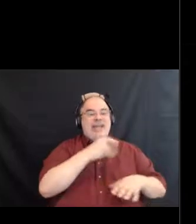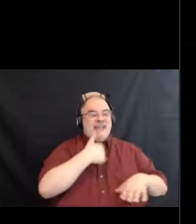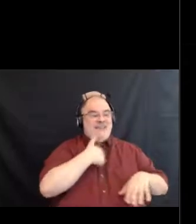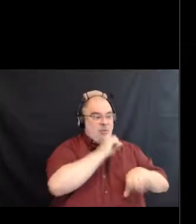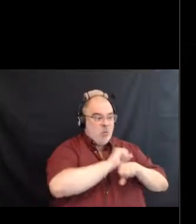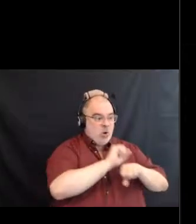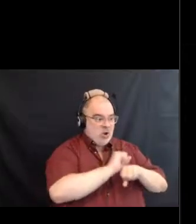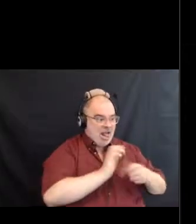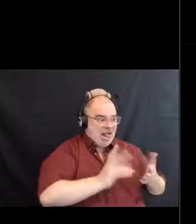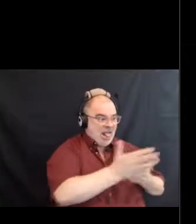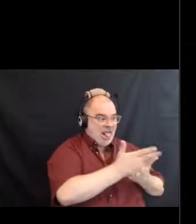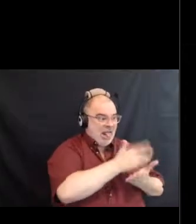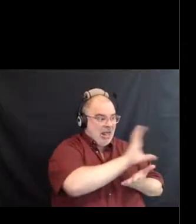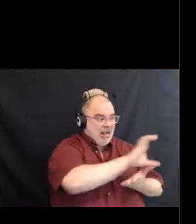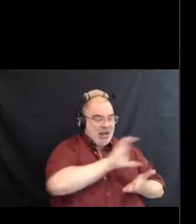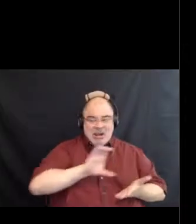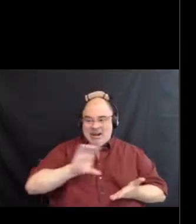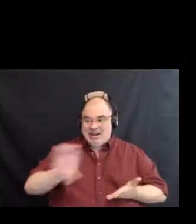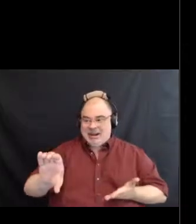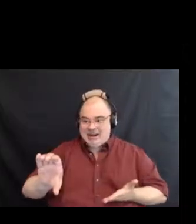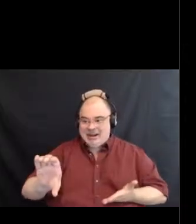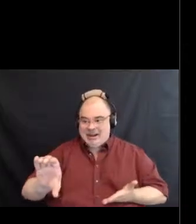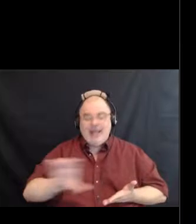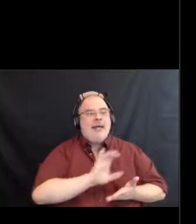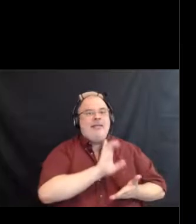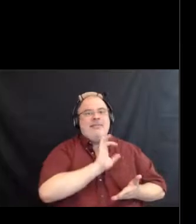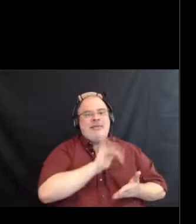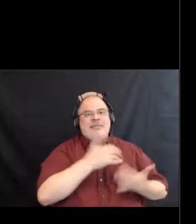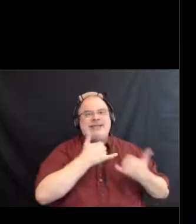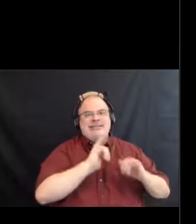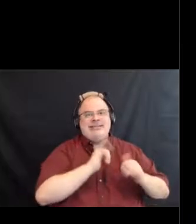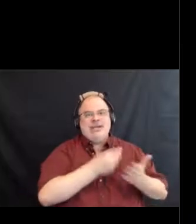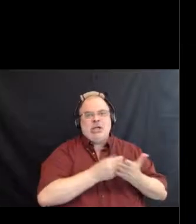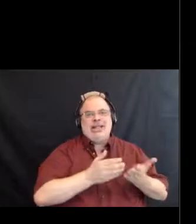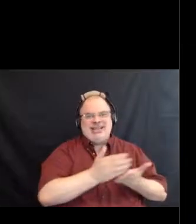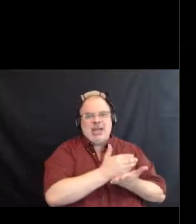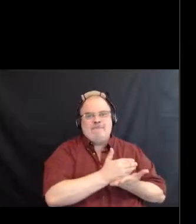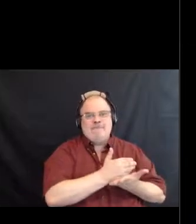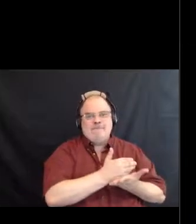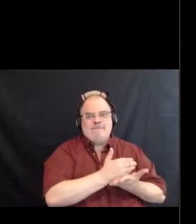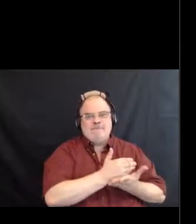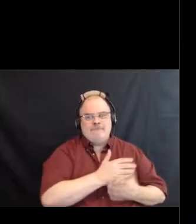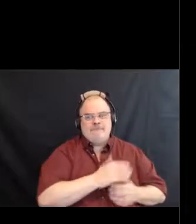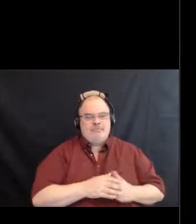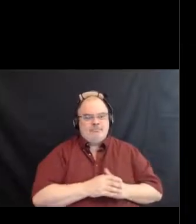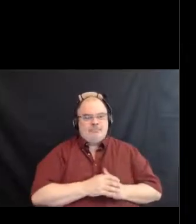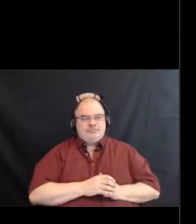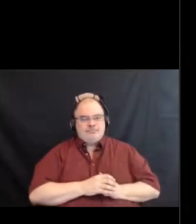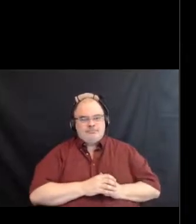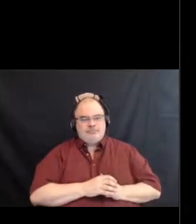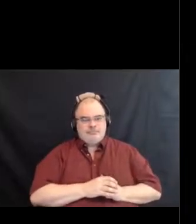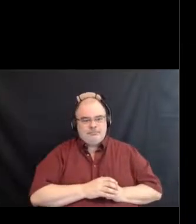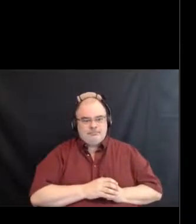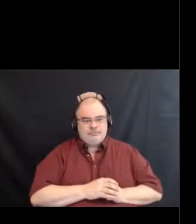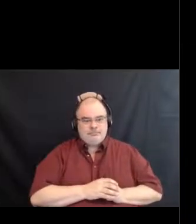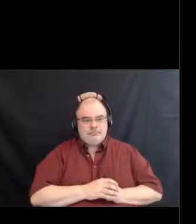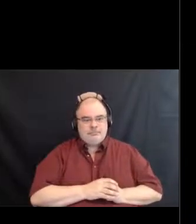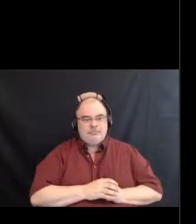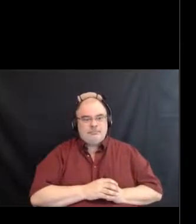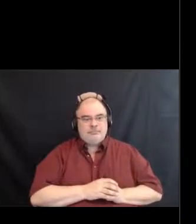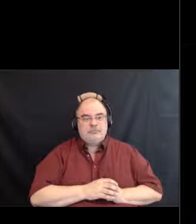accounts, remember, they shelter assets, they don't shelter earned income. That's important to know. Also, things to consider when